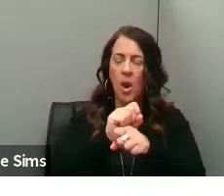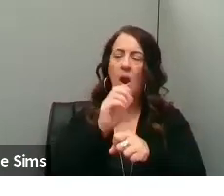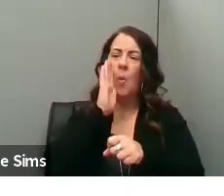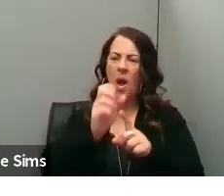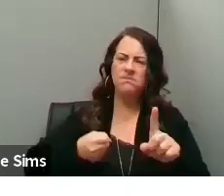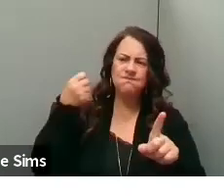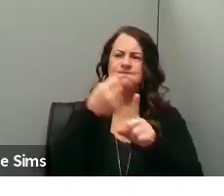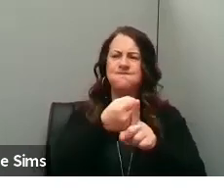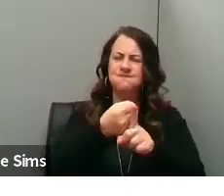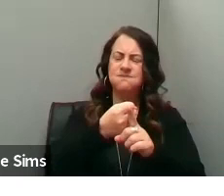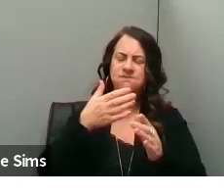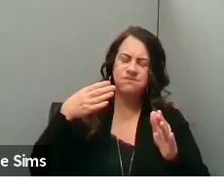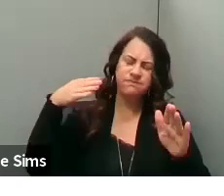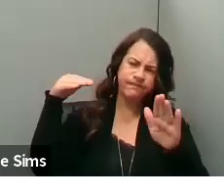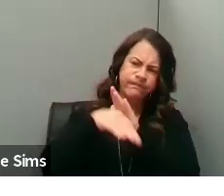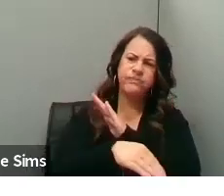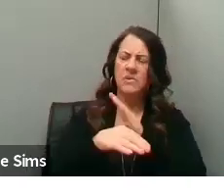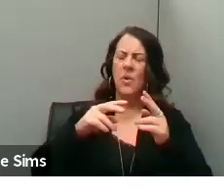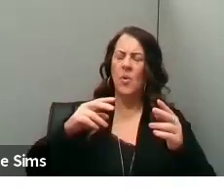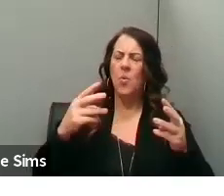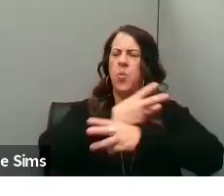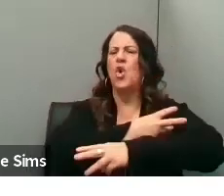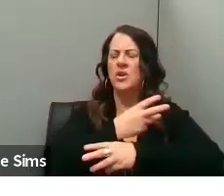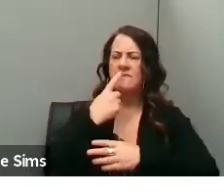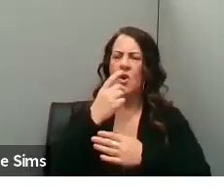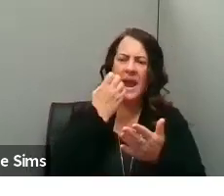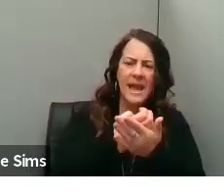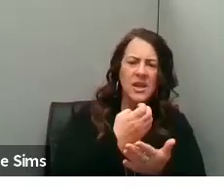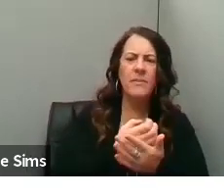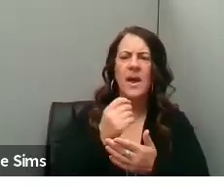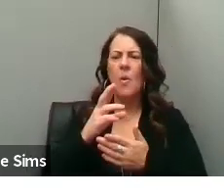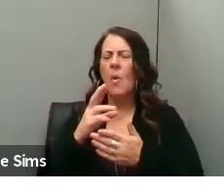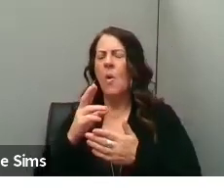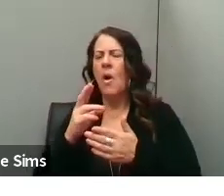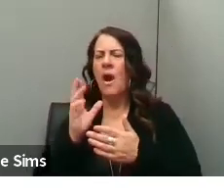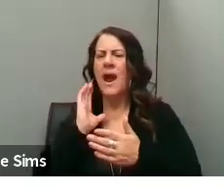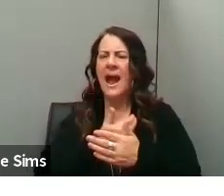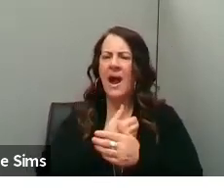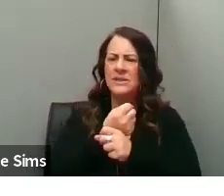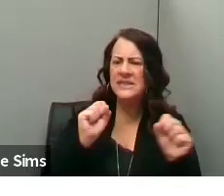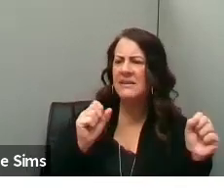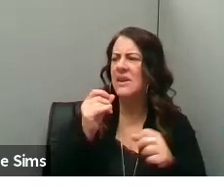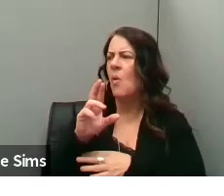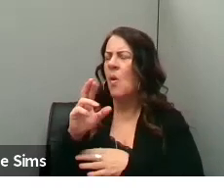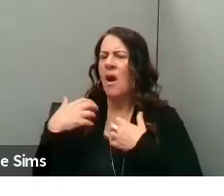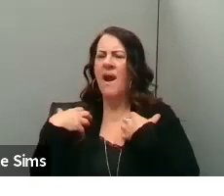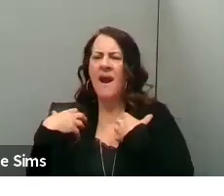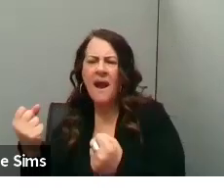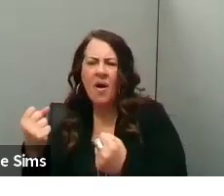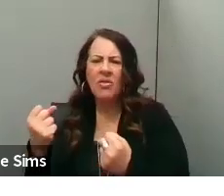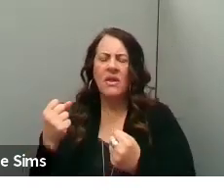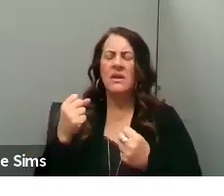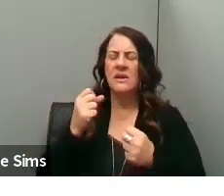the economy, the economic security, public health, or safety of the state and of the